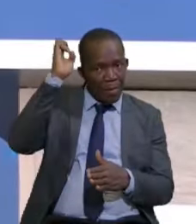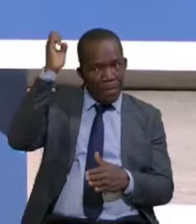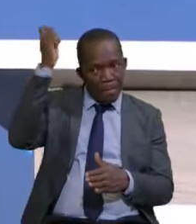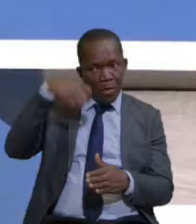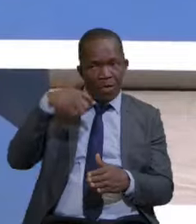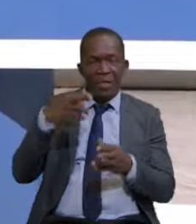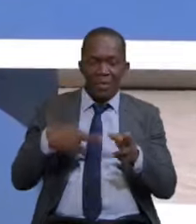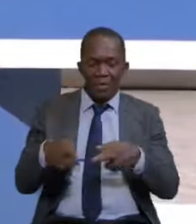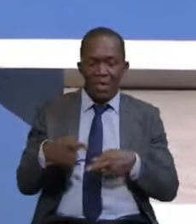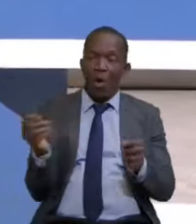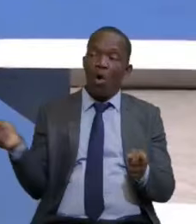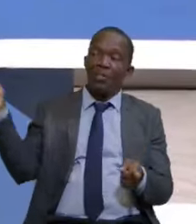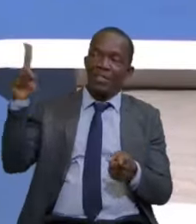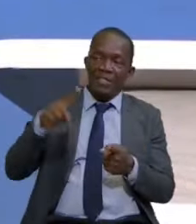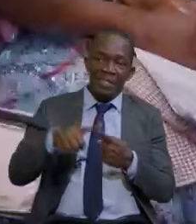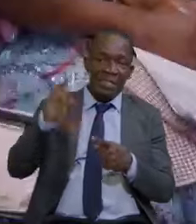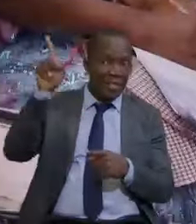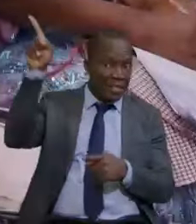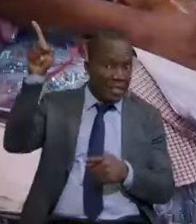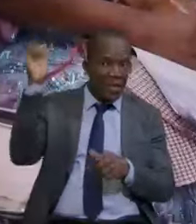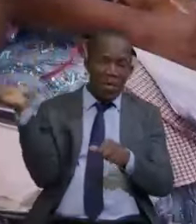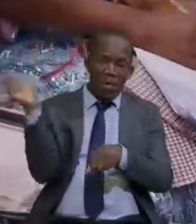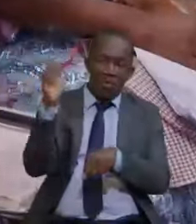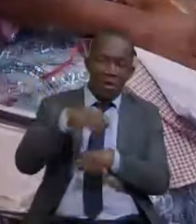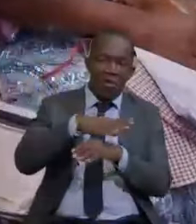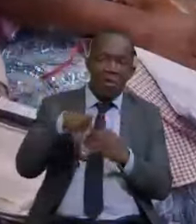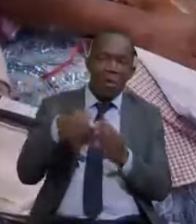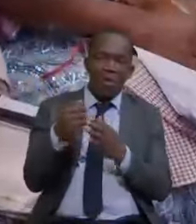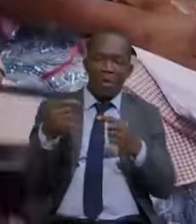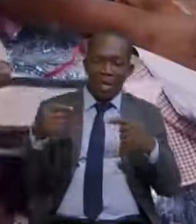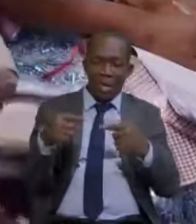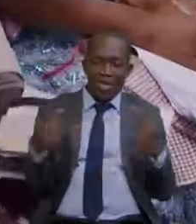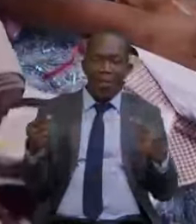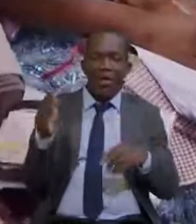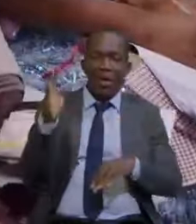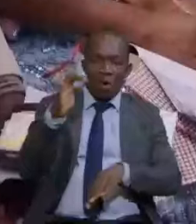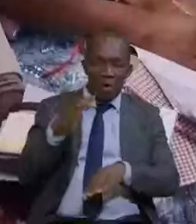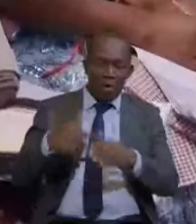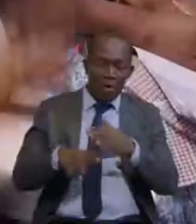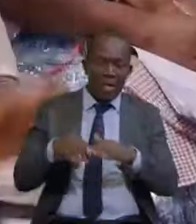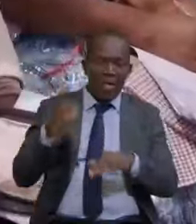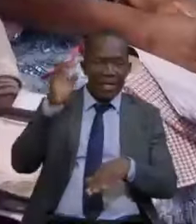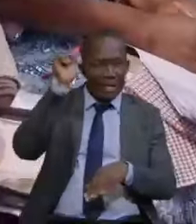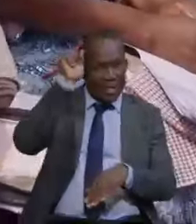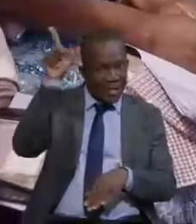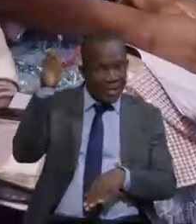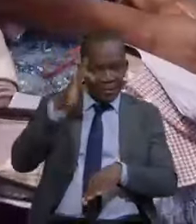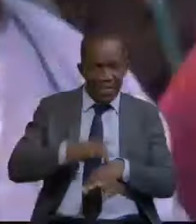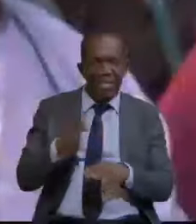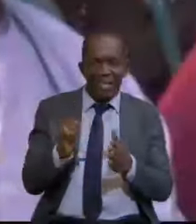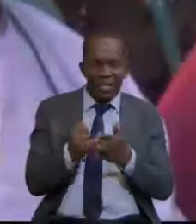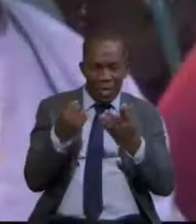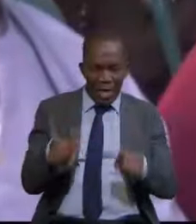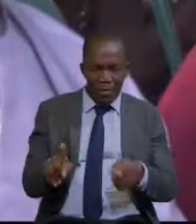his feet. Praise the Lord, it will happen to you. It will reign in your life, and